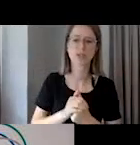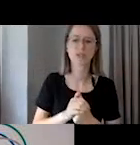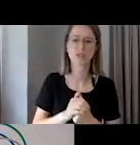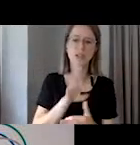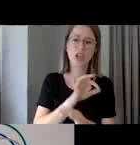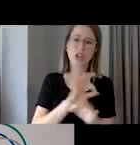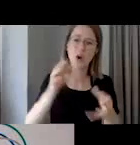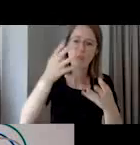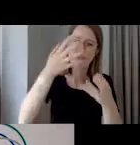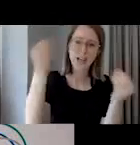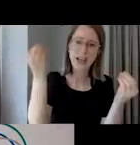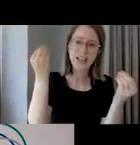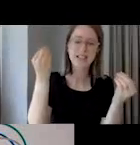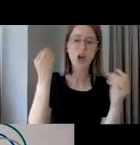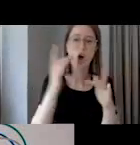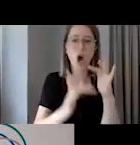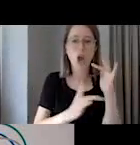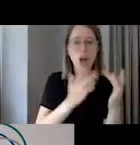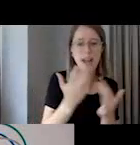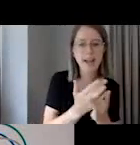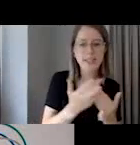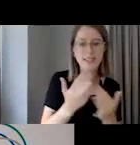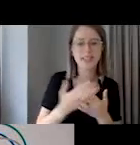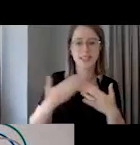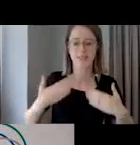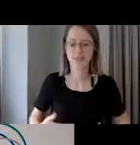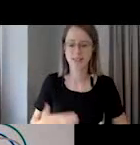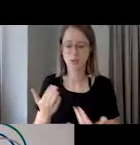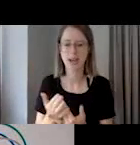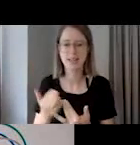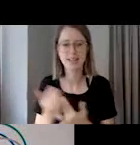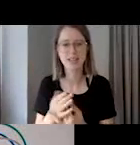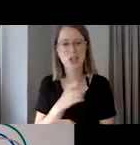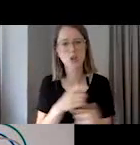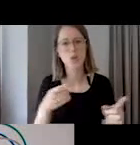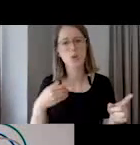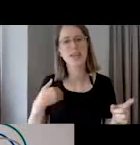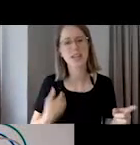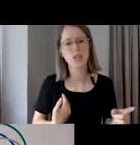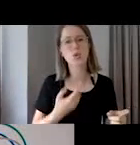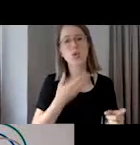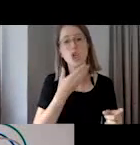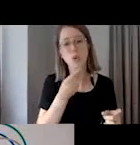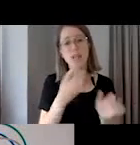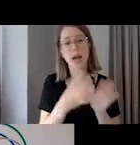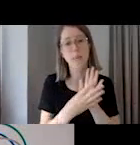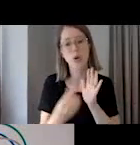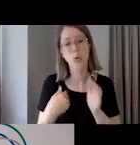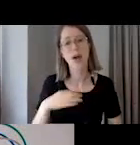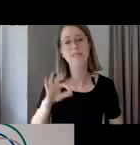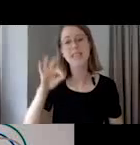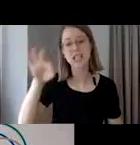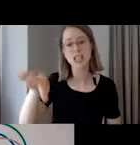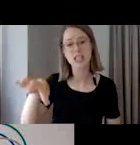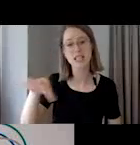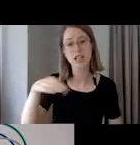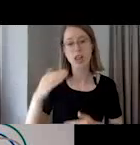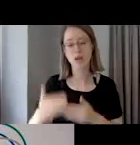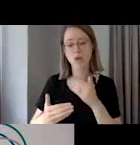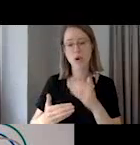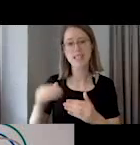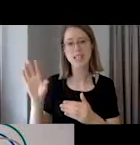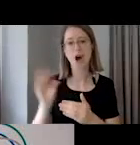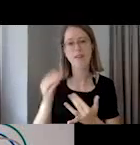forget virtual access as well as physical access. You need to use that model I've suggested, the process of